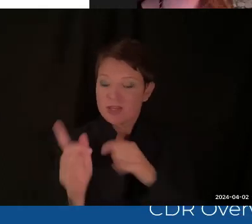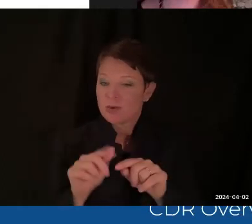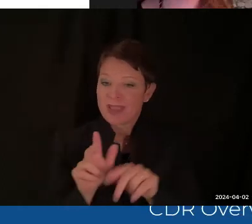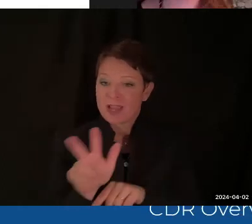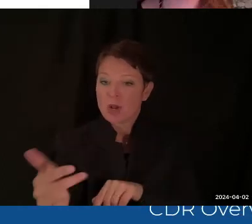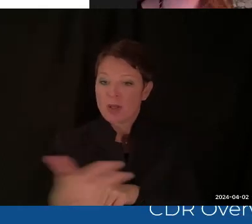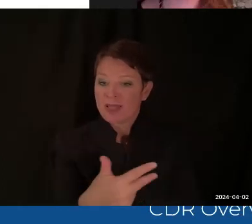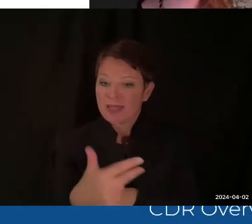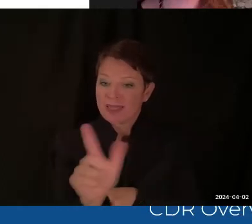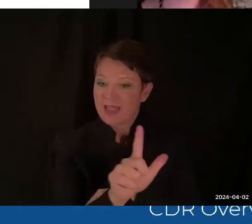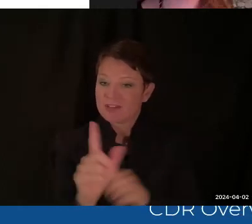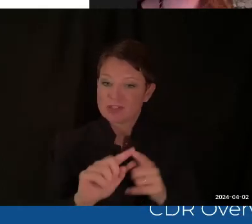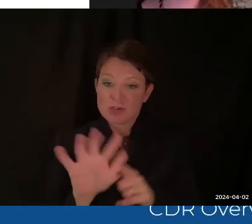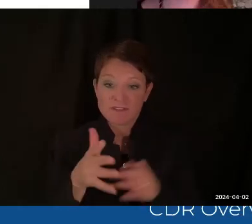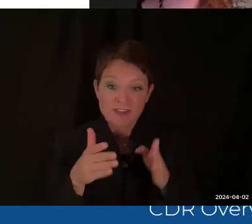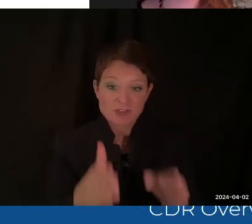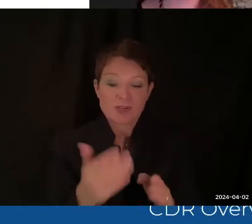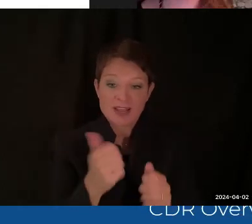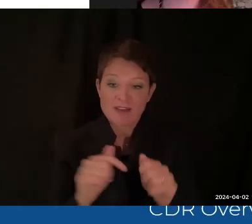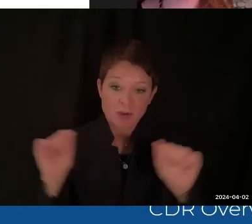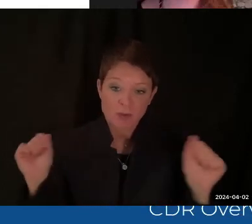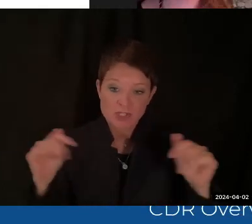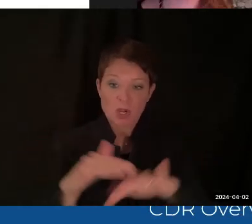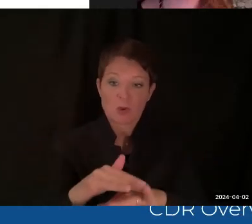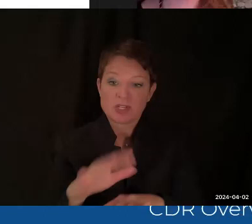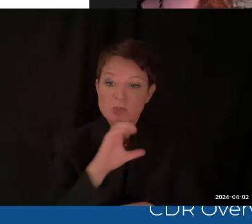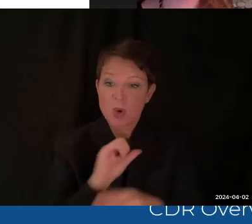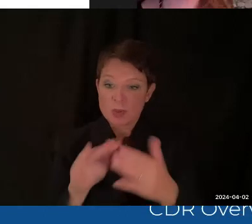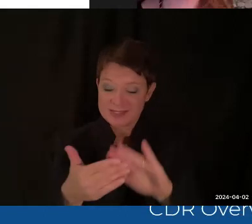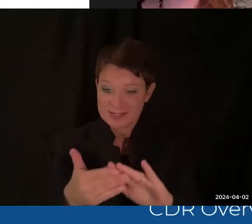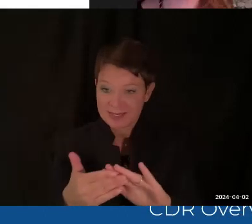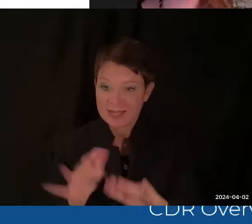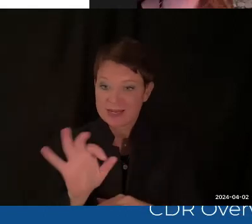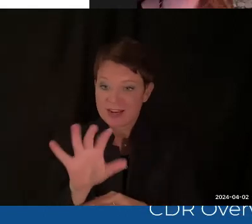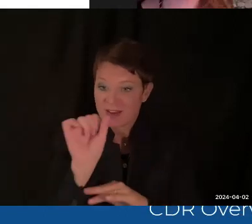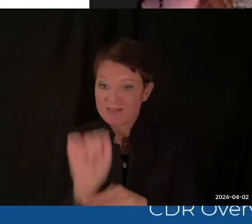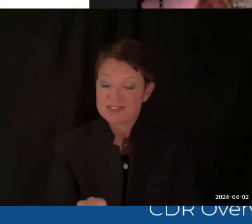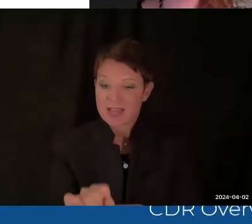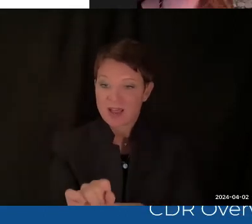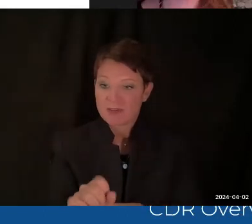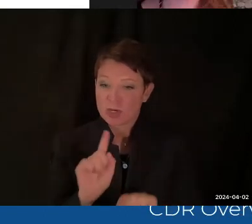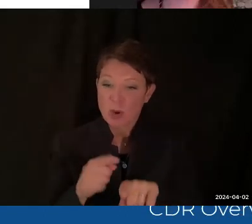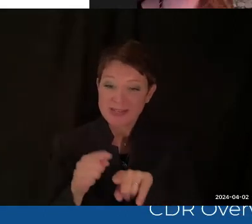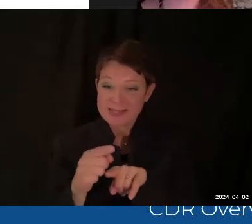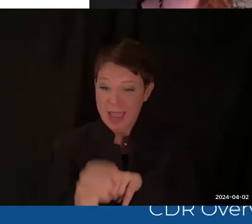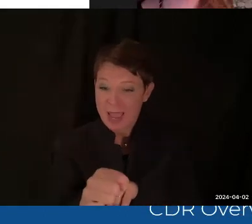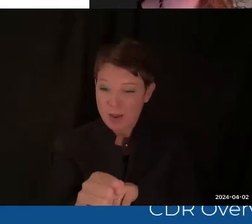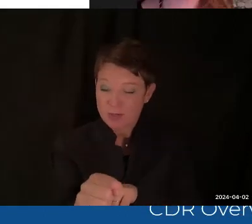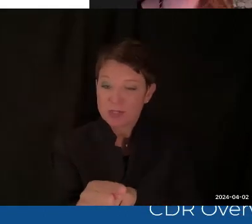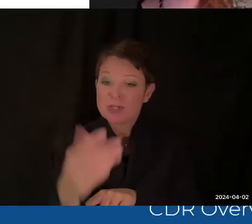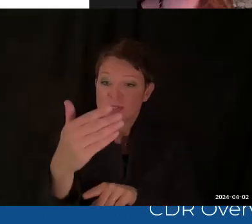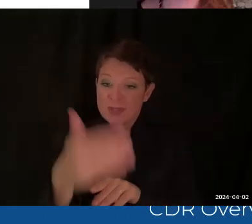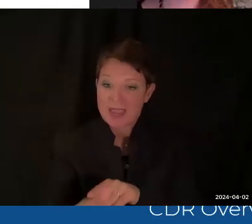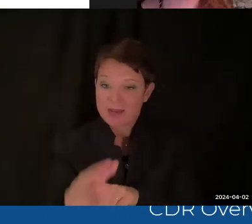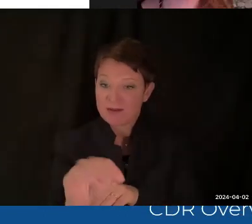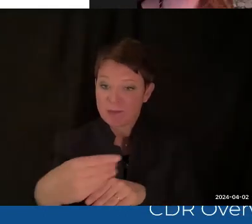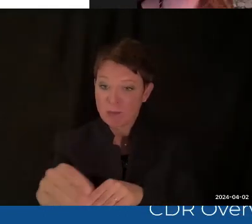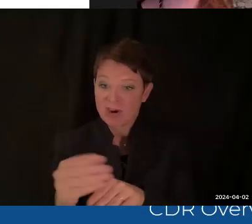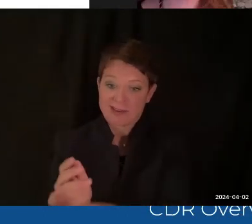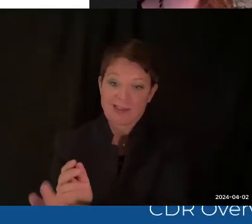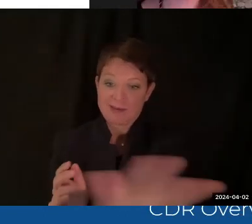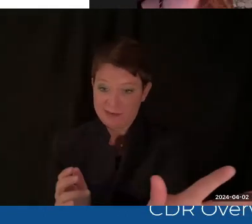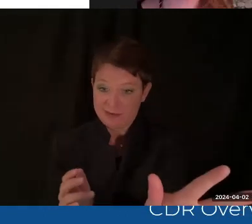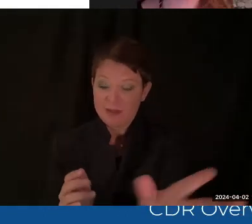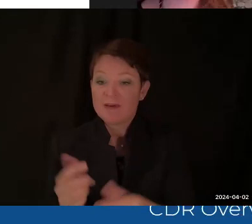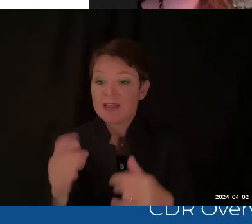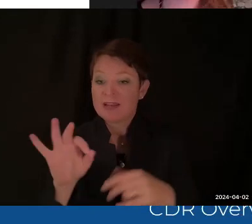until 5th Street. So everyone's going to Old City. If you're getting on 95 South, you're driving all the way to the end of Market. If you're trying to